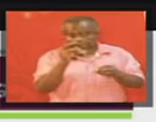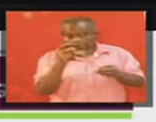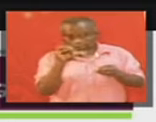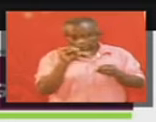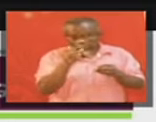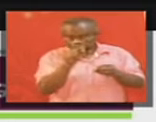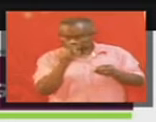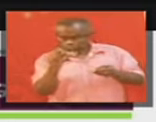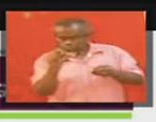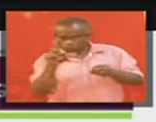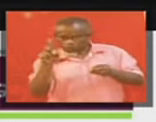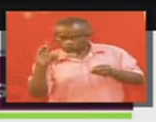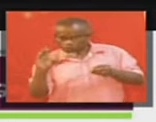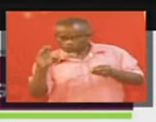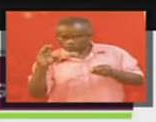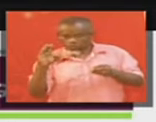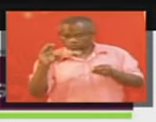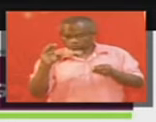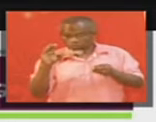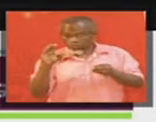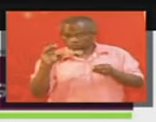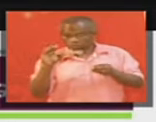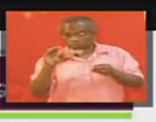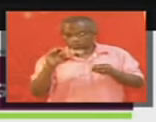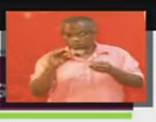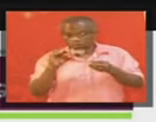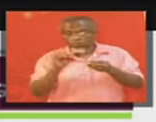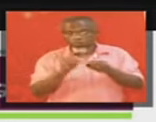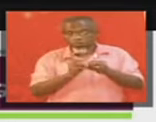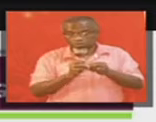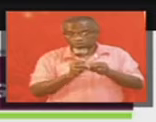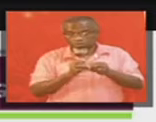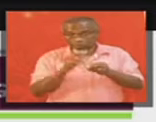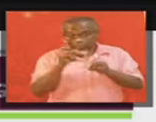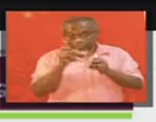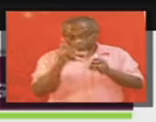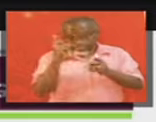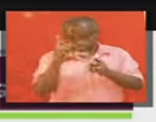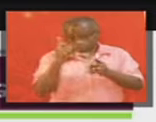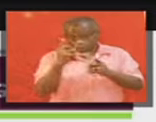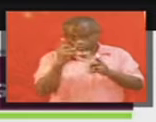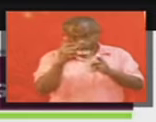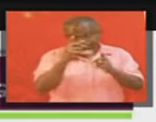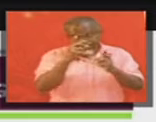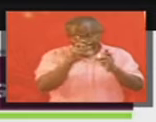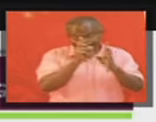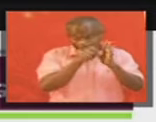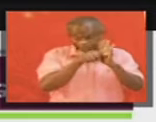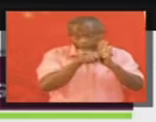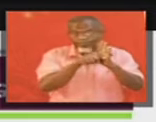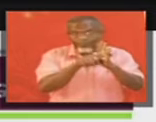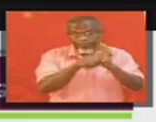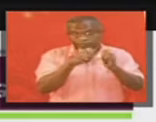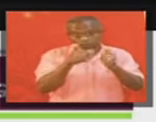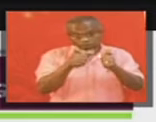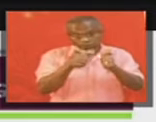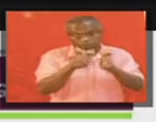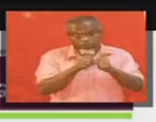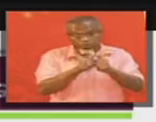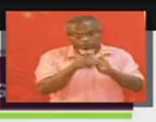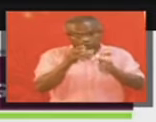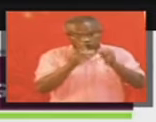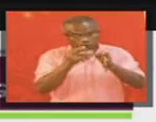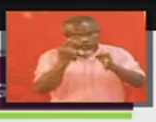100, generally that is considered normal, and that's good. However, if you find your oxygen saturation is